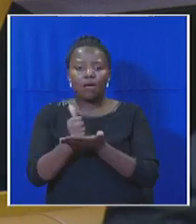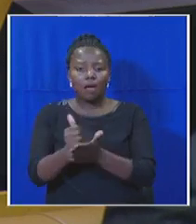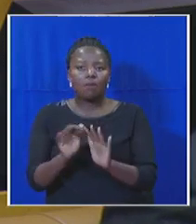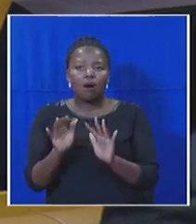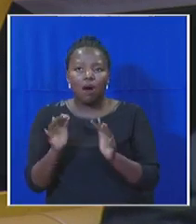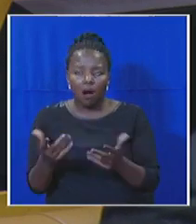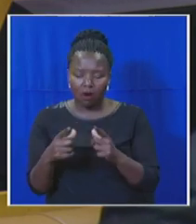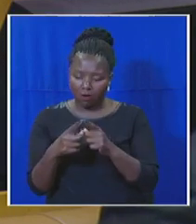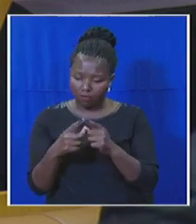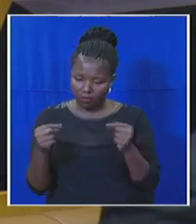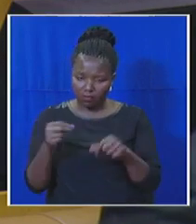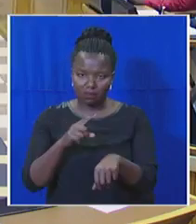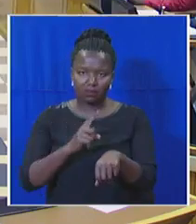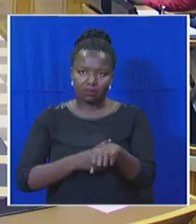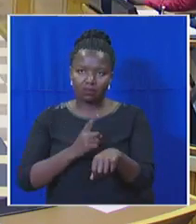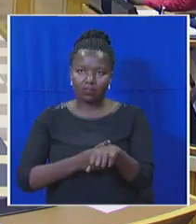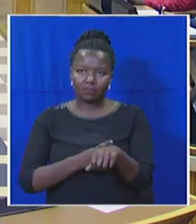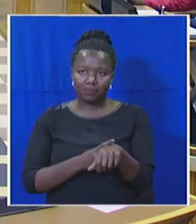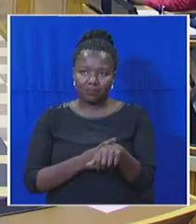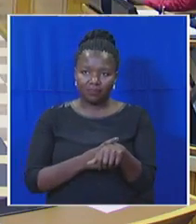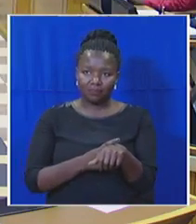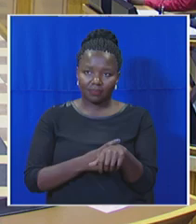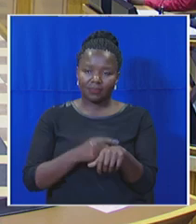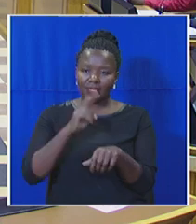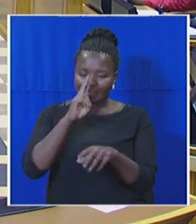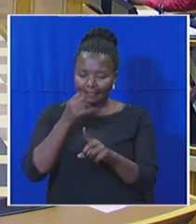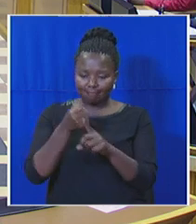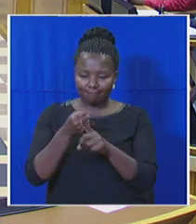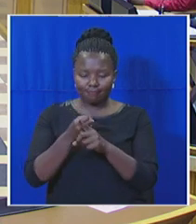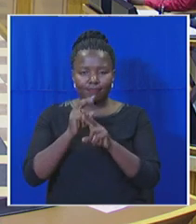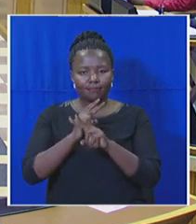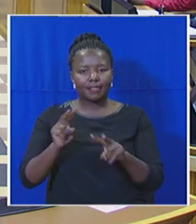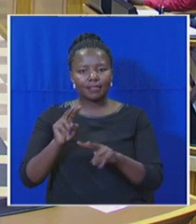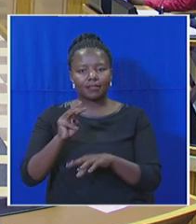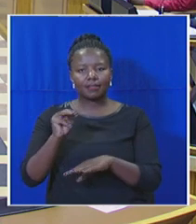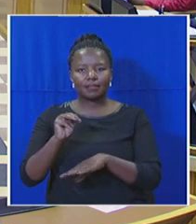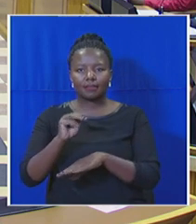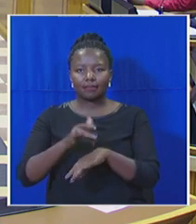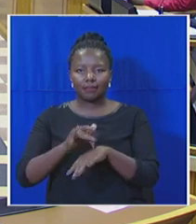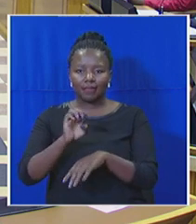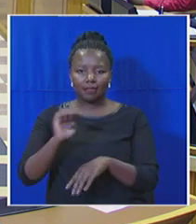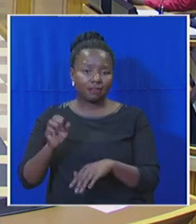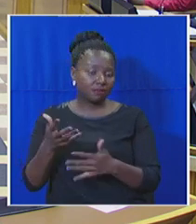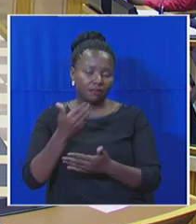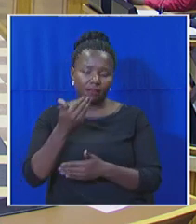time has expired. Accelerating the process of peace in the Middle East. Thank you.